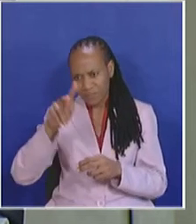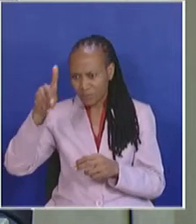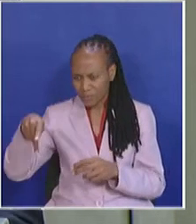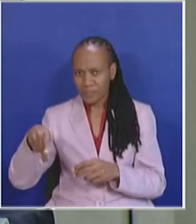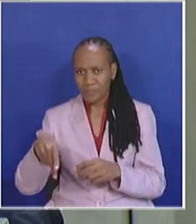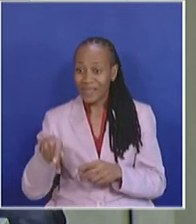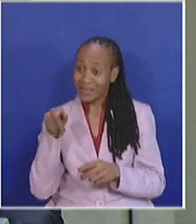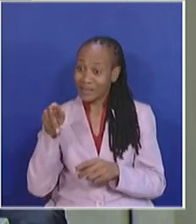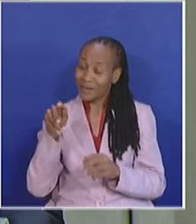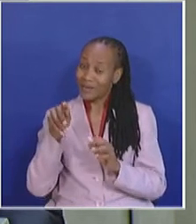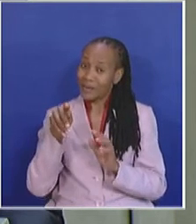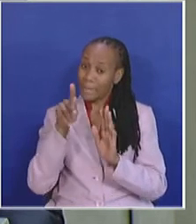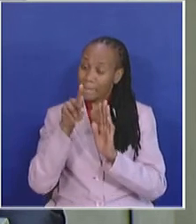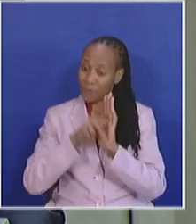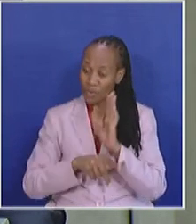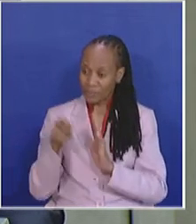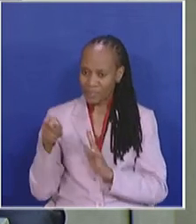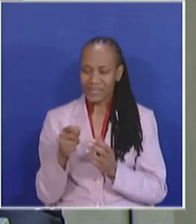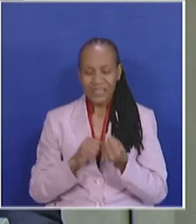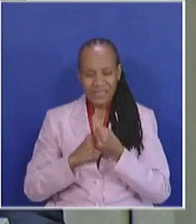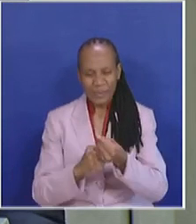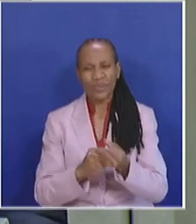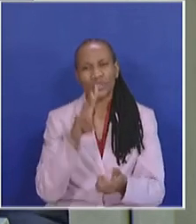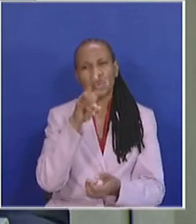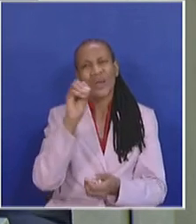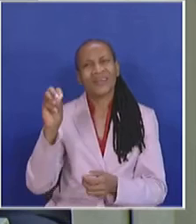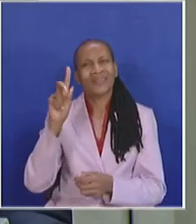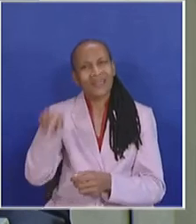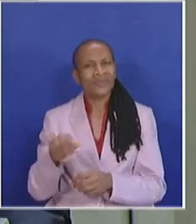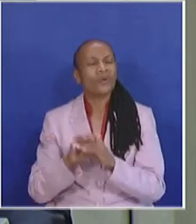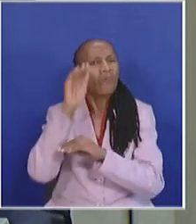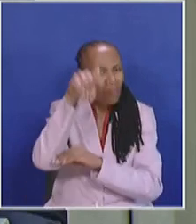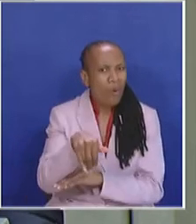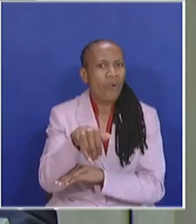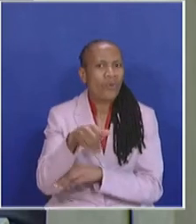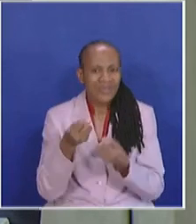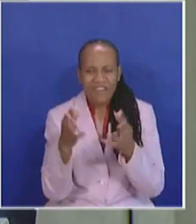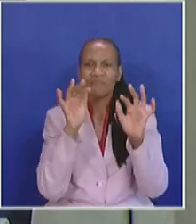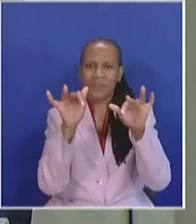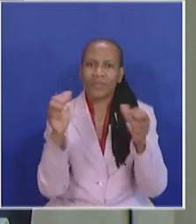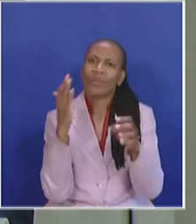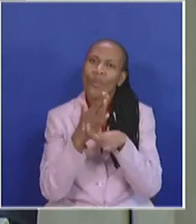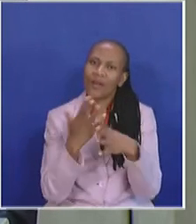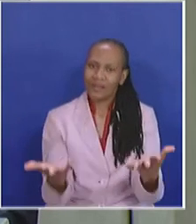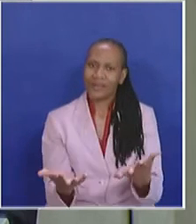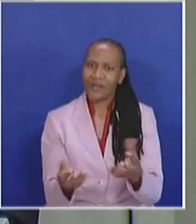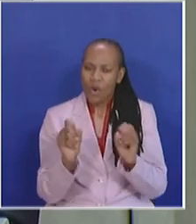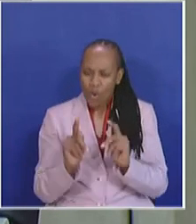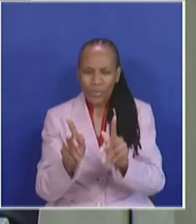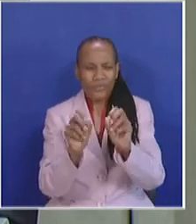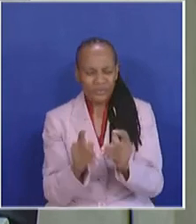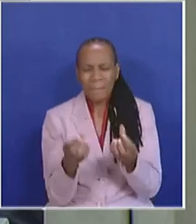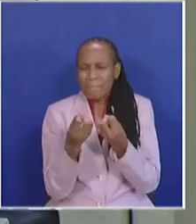infrastructure investment has supported more than 200,000 jobs. It has also provided a number of opportunities for South African-based